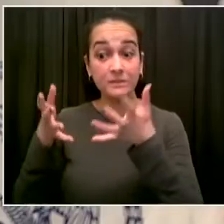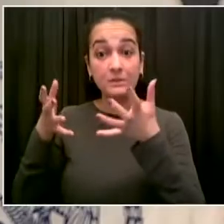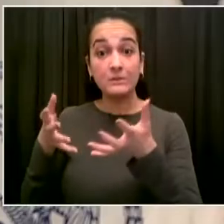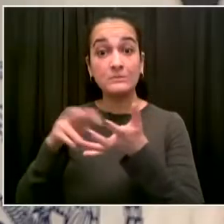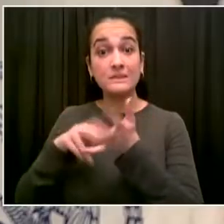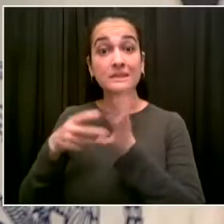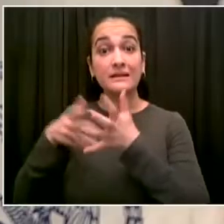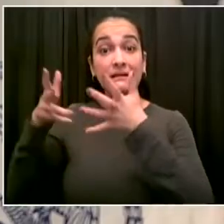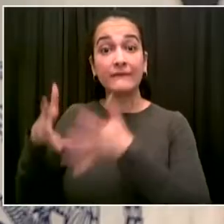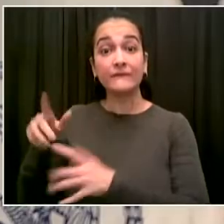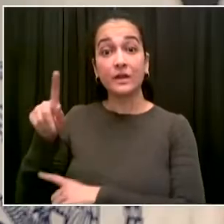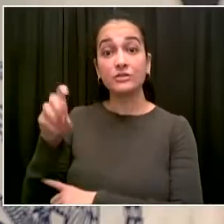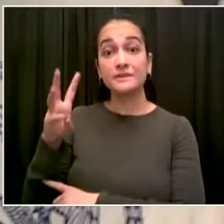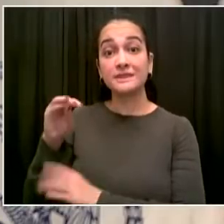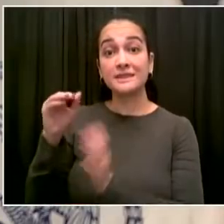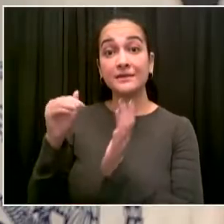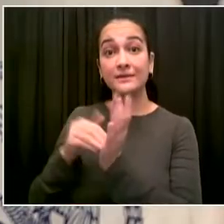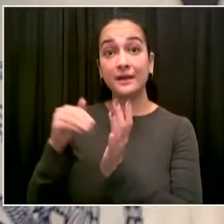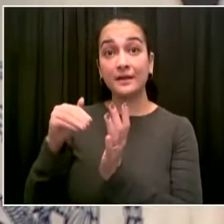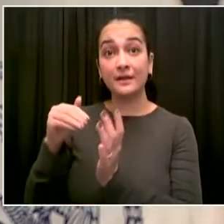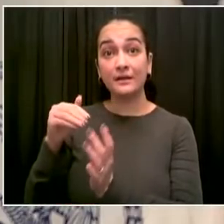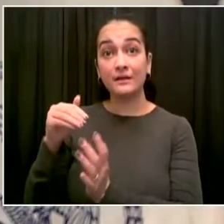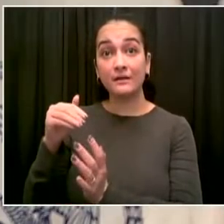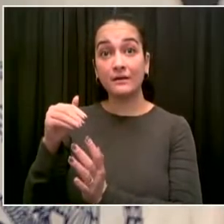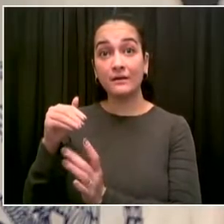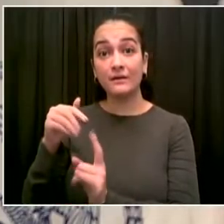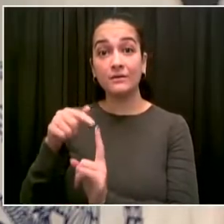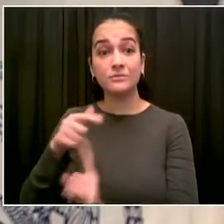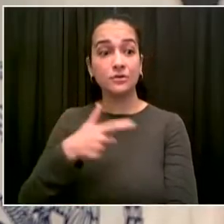now. The total I have, Dave, is